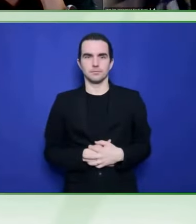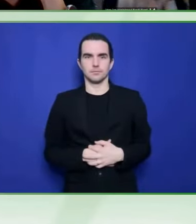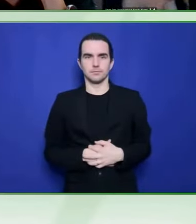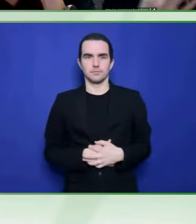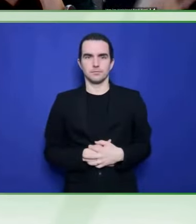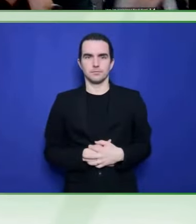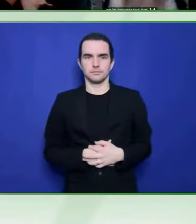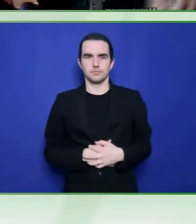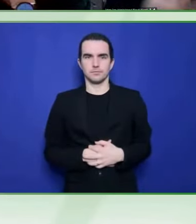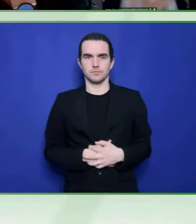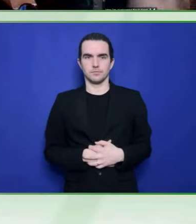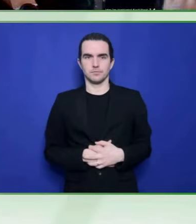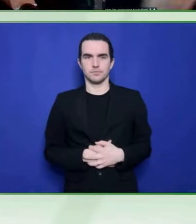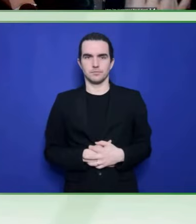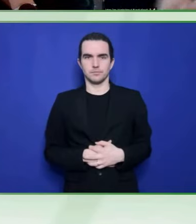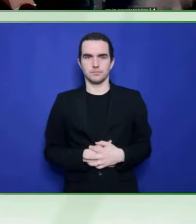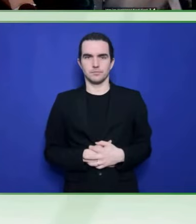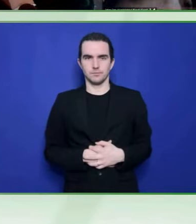being a